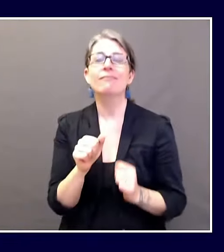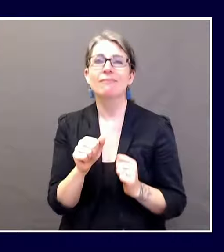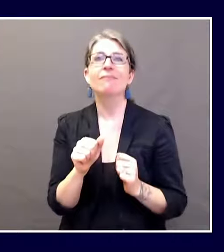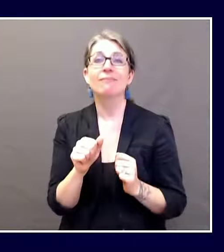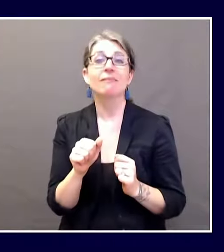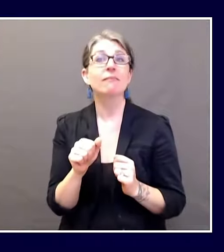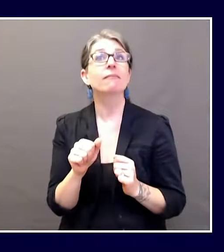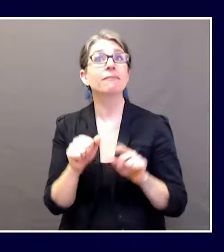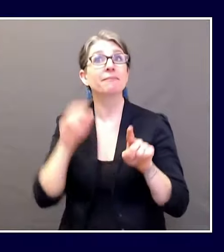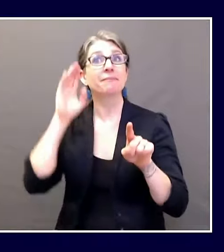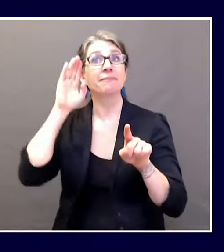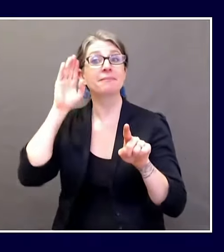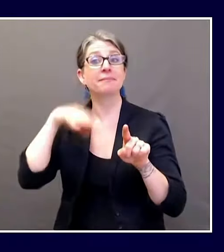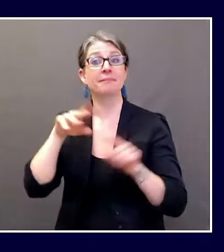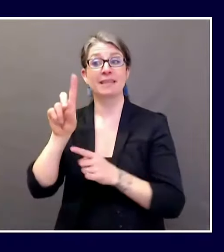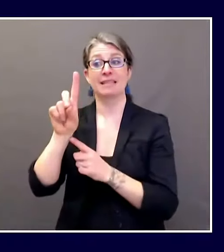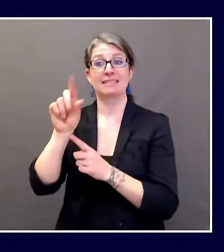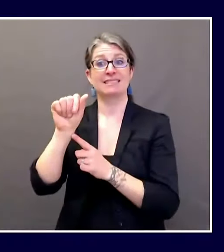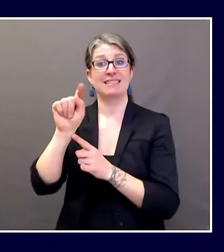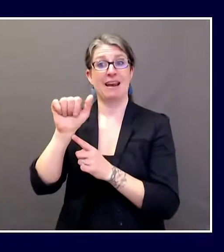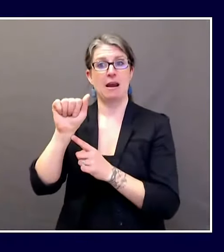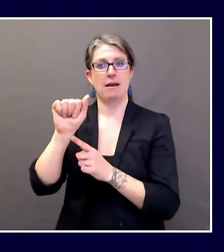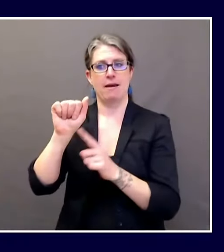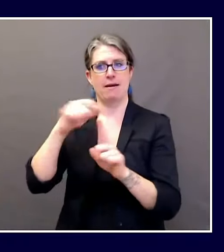noticed. According to